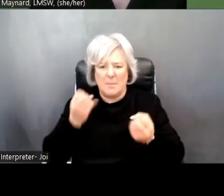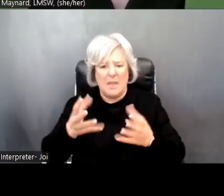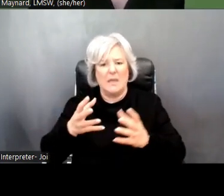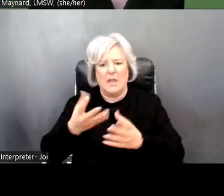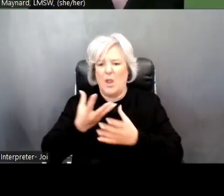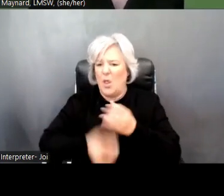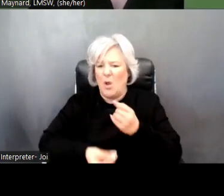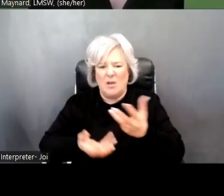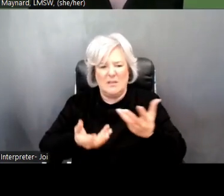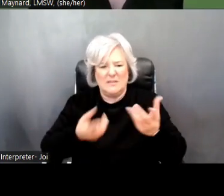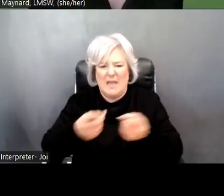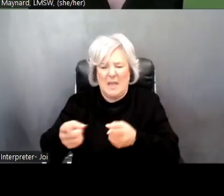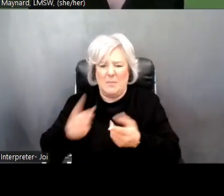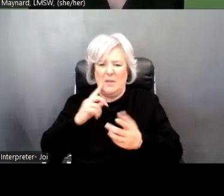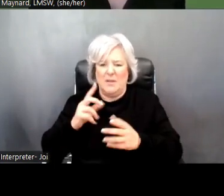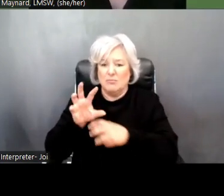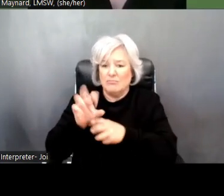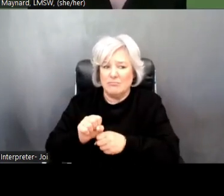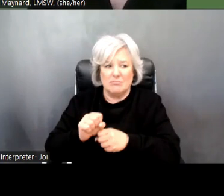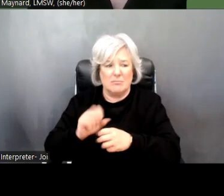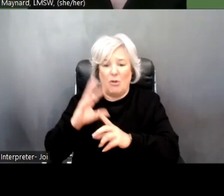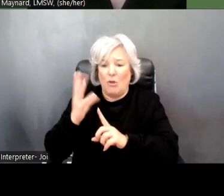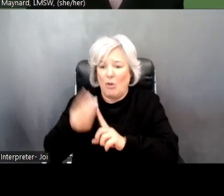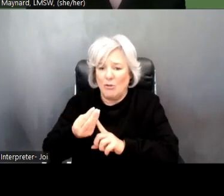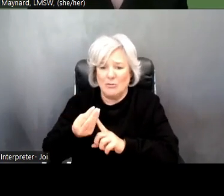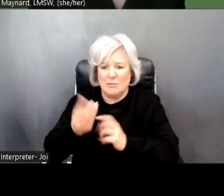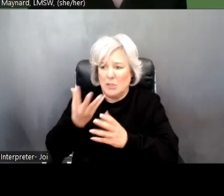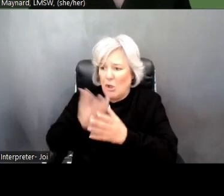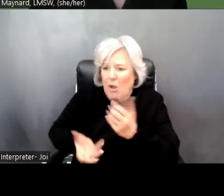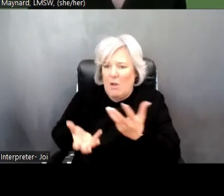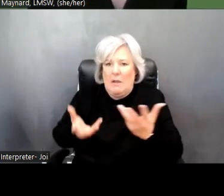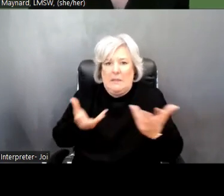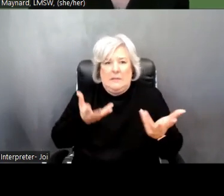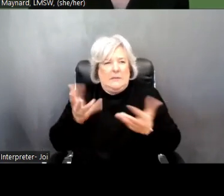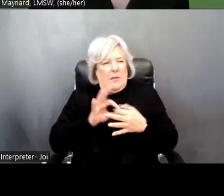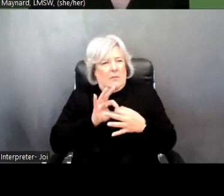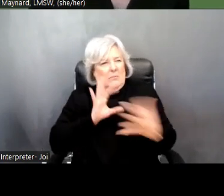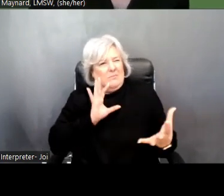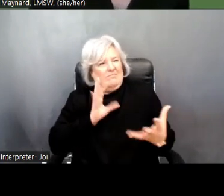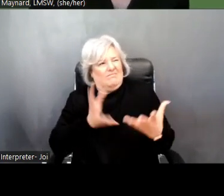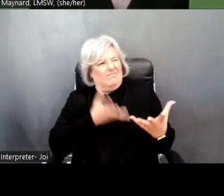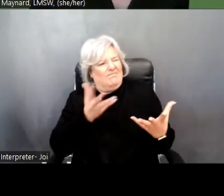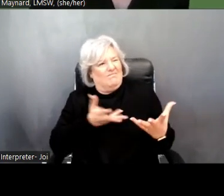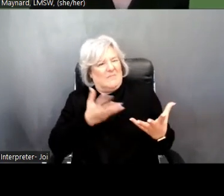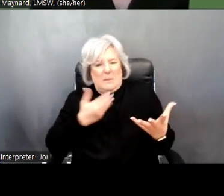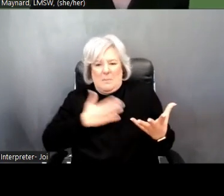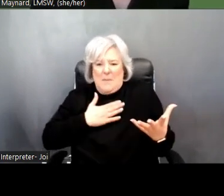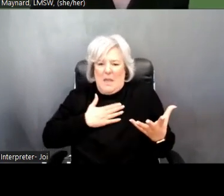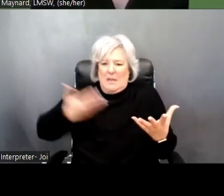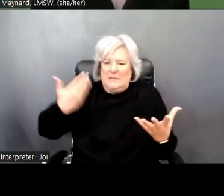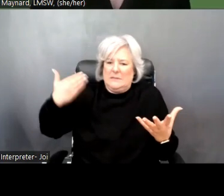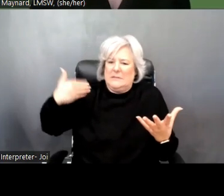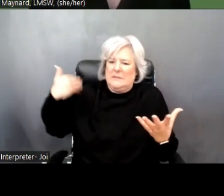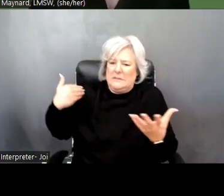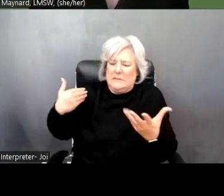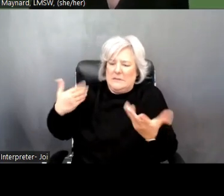to traditions, culture, practices, that disconnection from their biological family,